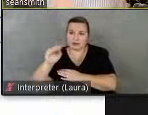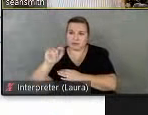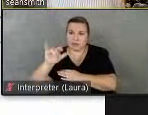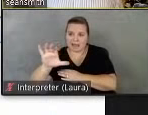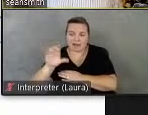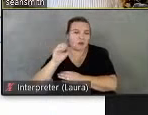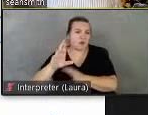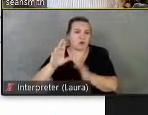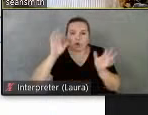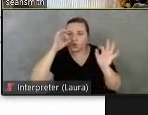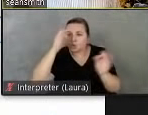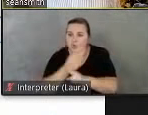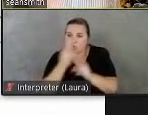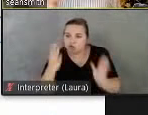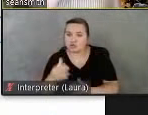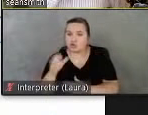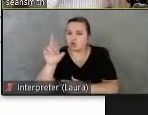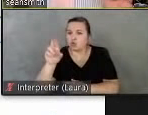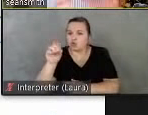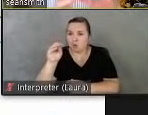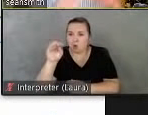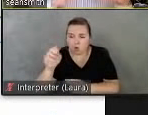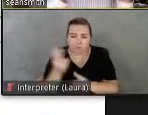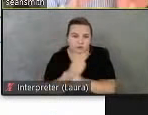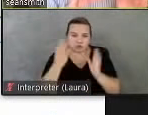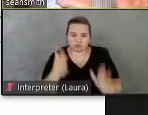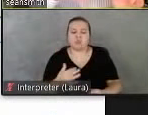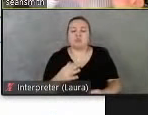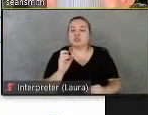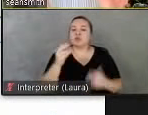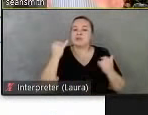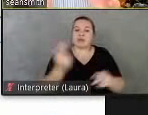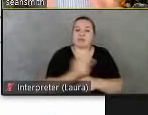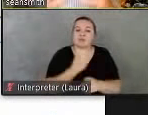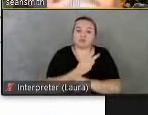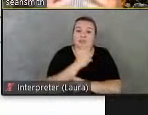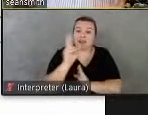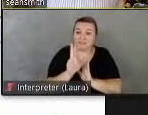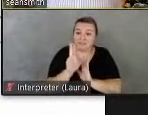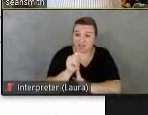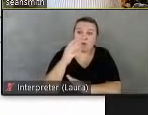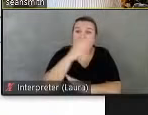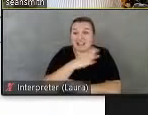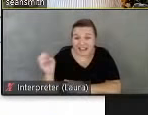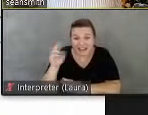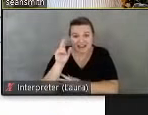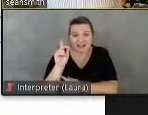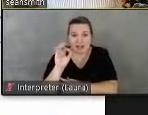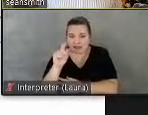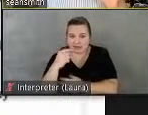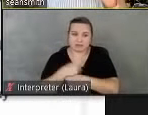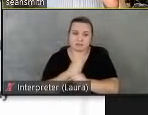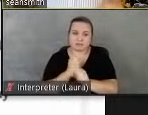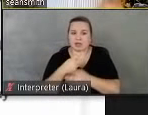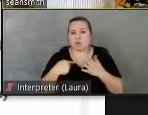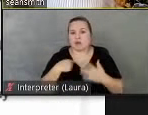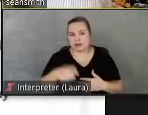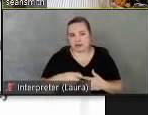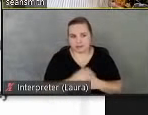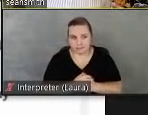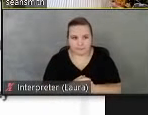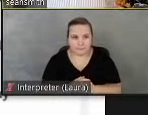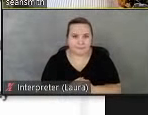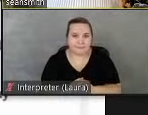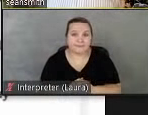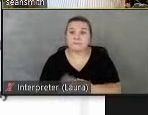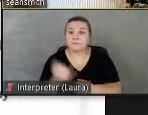or excuse me, our Chrome users. So now it's using the video and the editing to be able to create what I need. If not videos, then